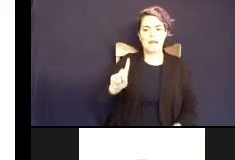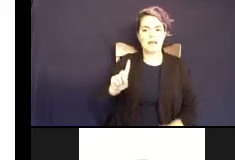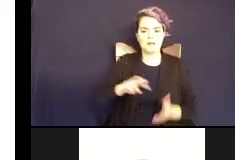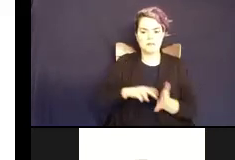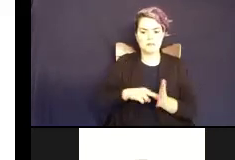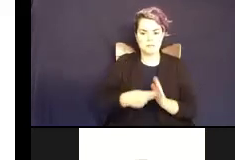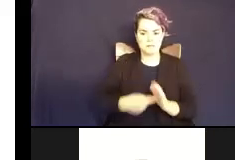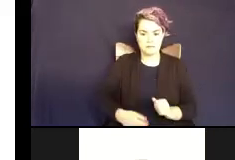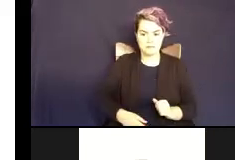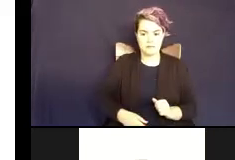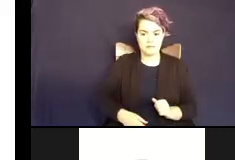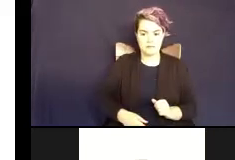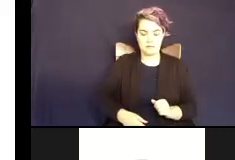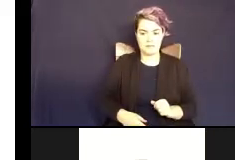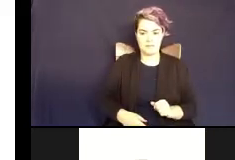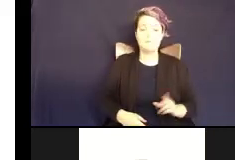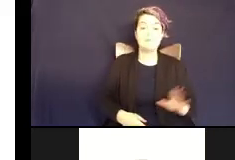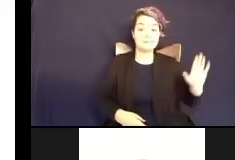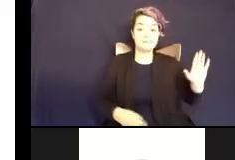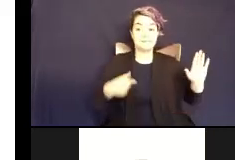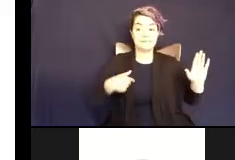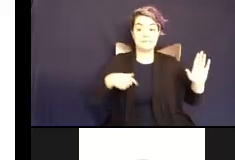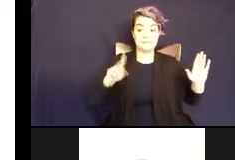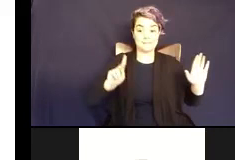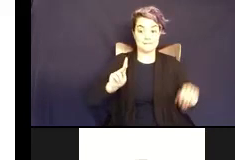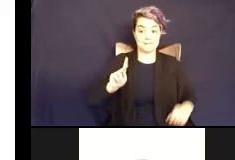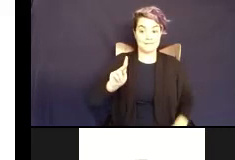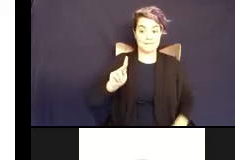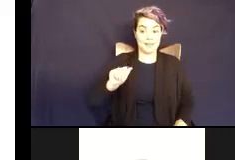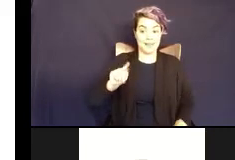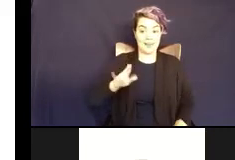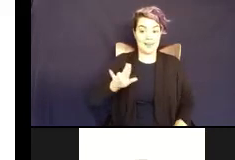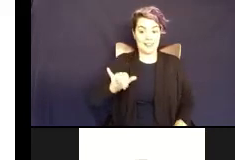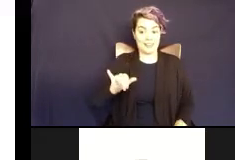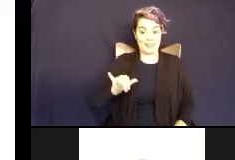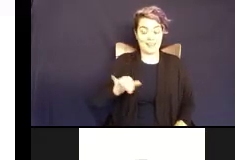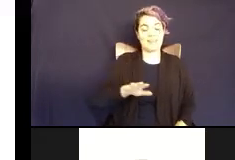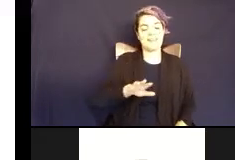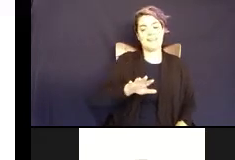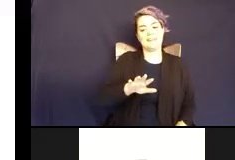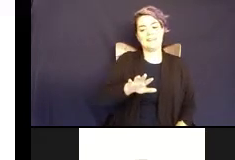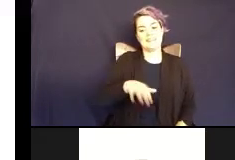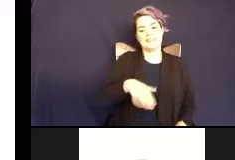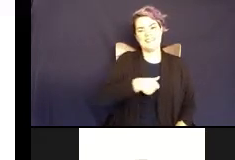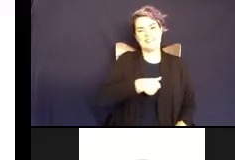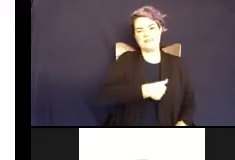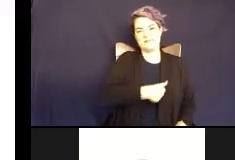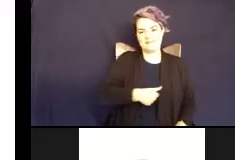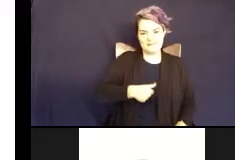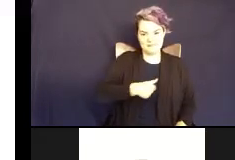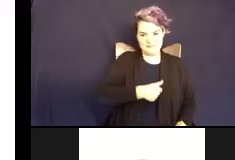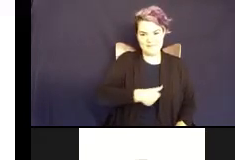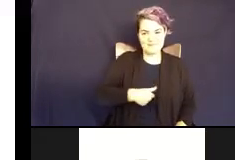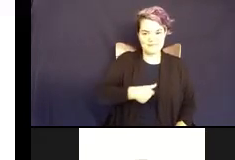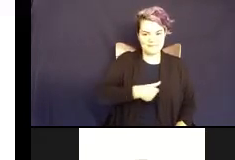This is Kathy. I actually apologize to everybody on this presentation. I know